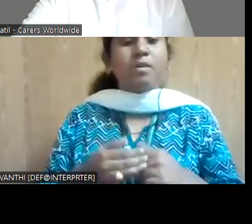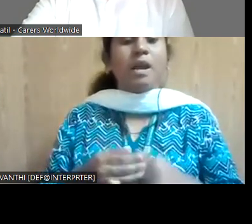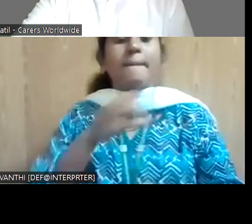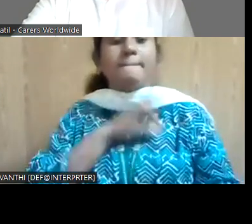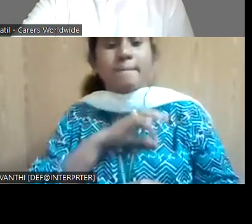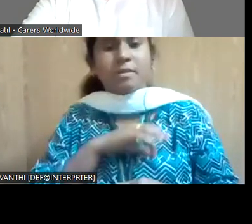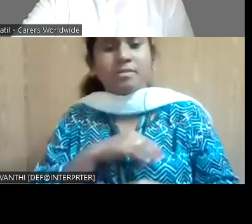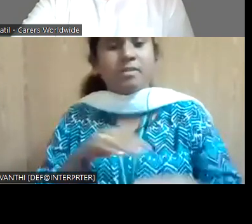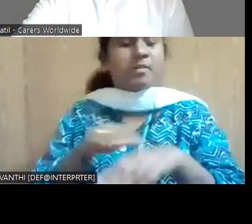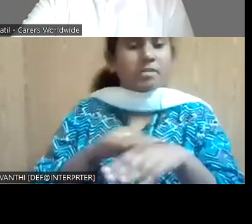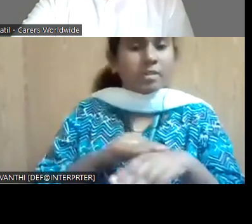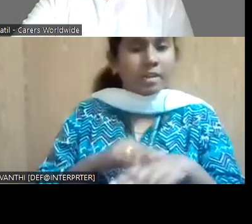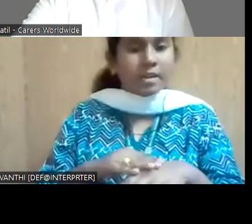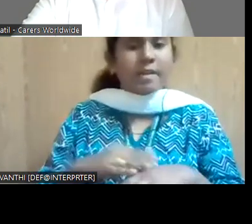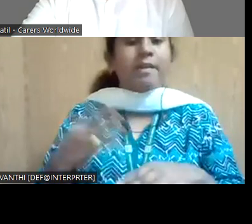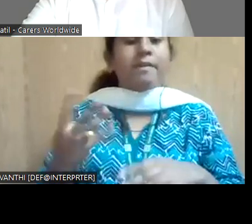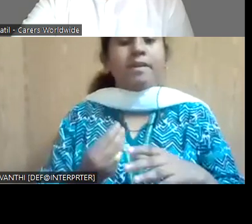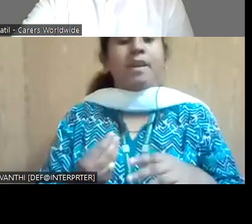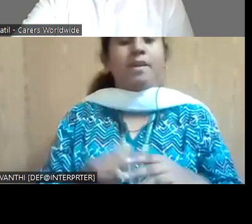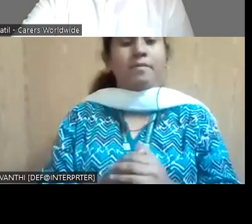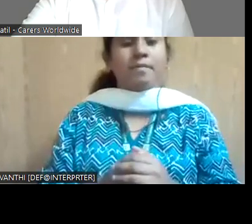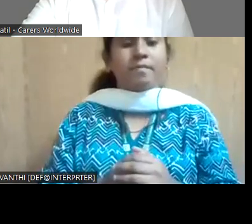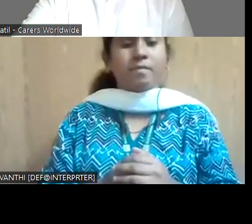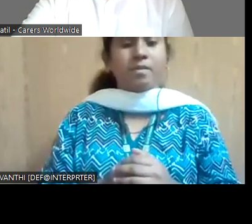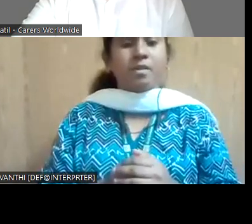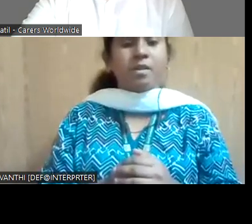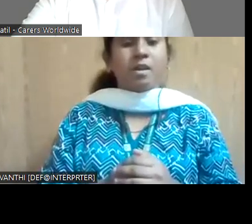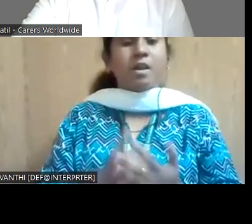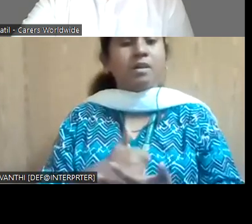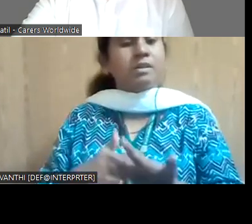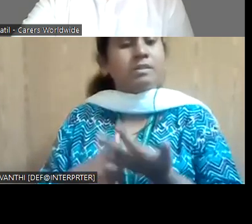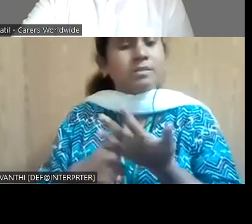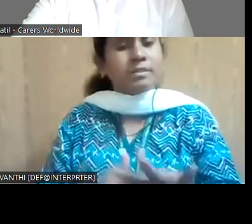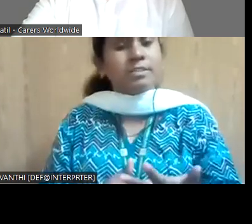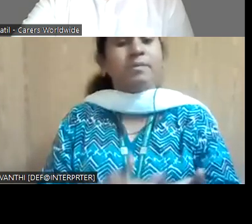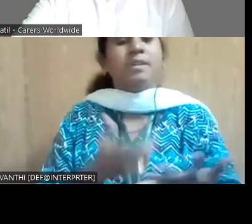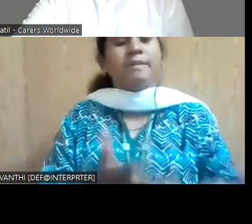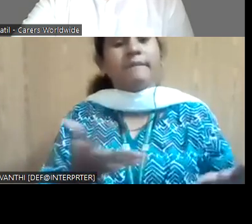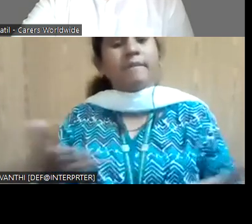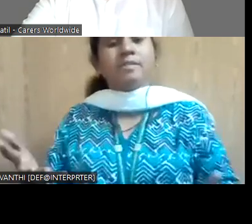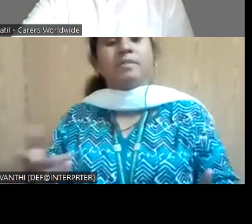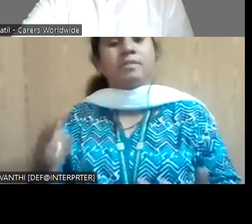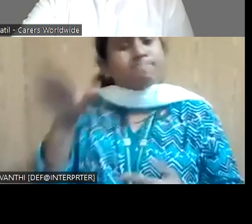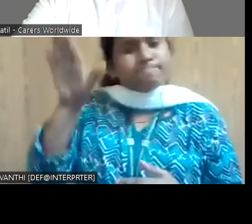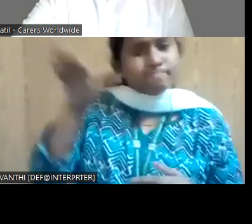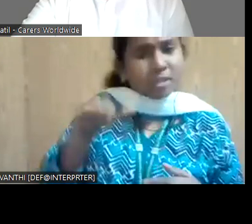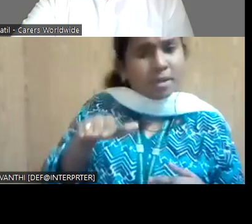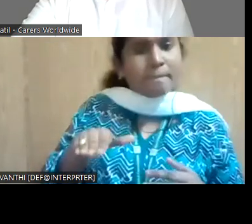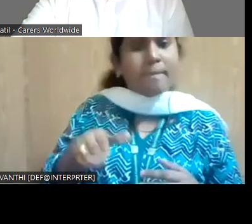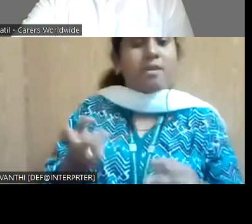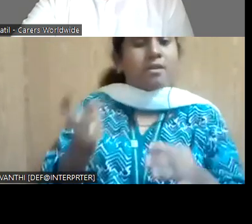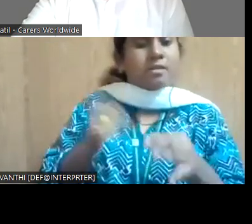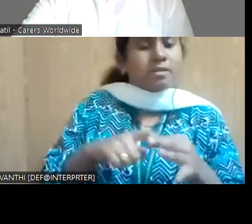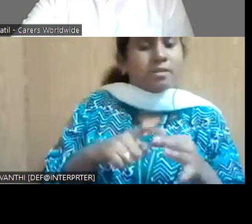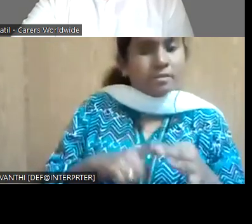care services. We have our NIEPID center is having respite care facilities. So they can come and they can do the registration and they can avail the benefit